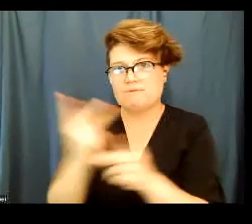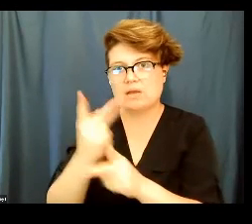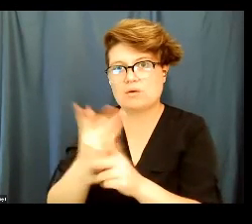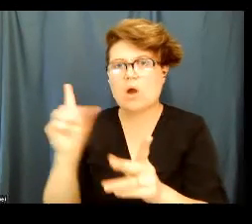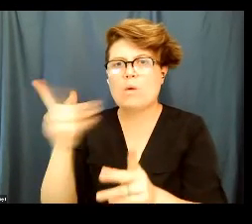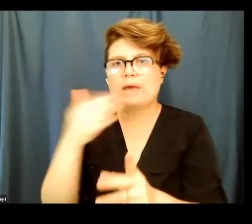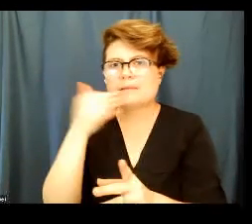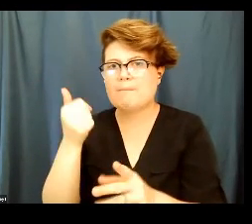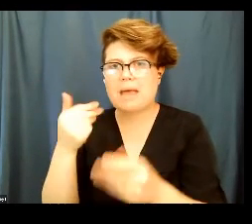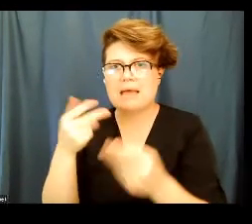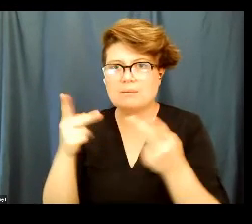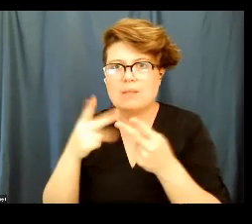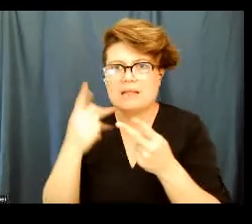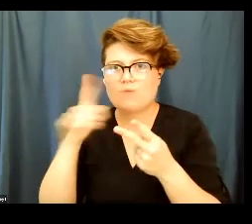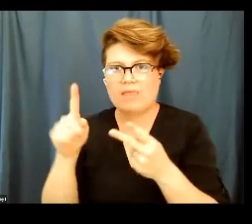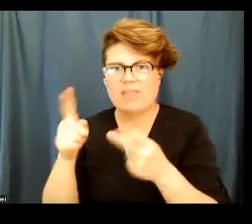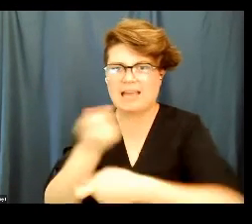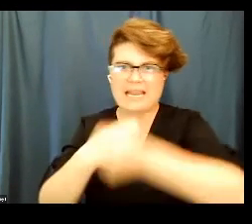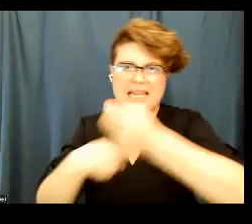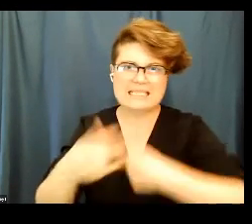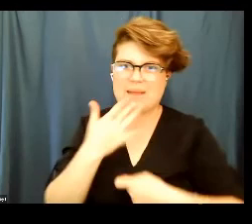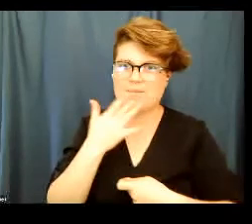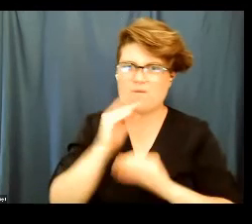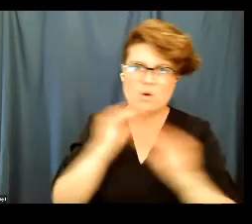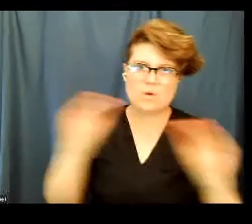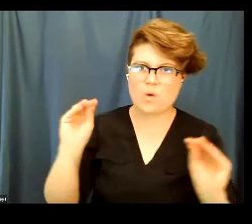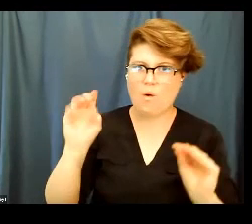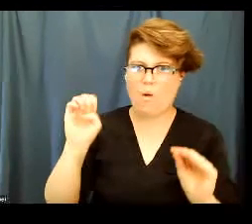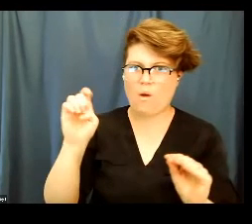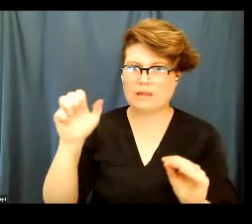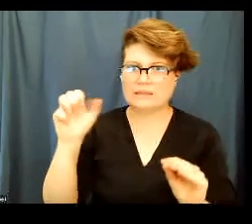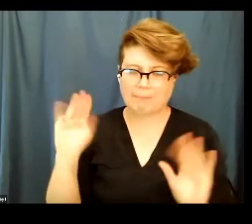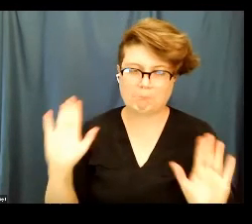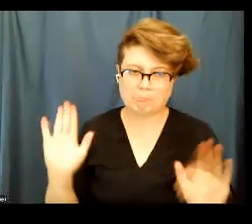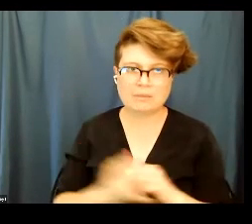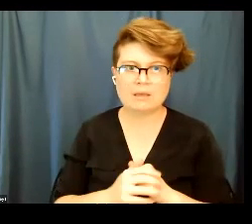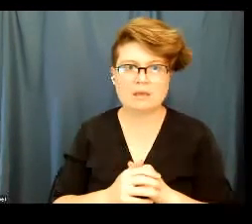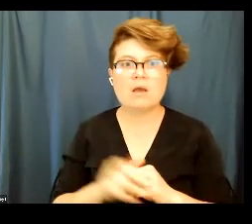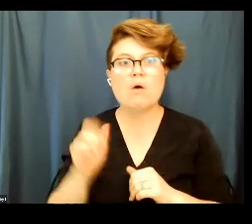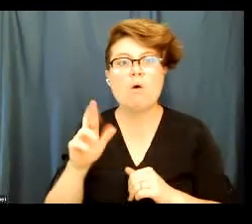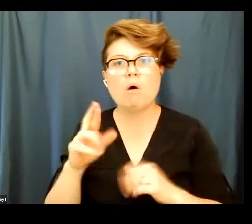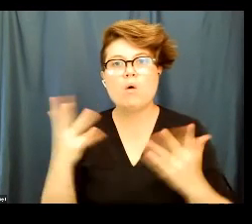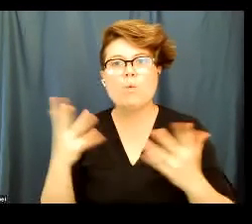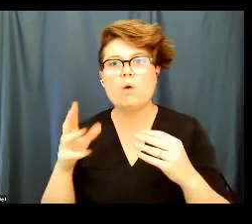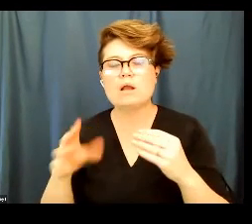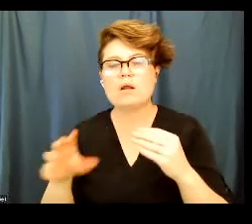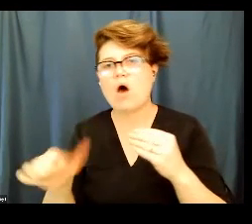that instead. And what are those additional victim services that would be available?